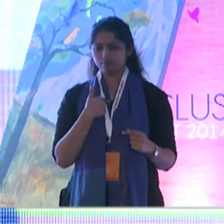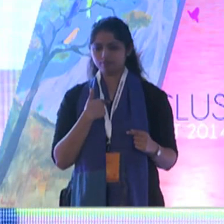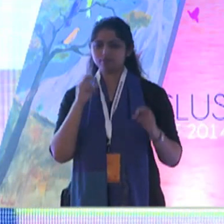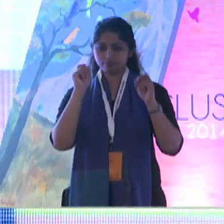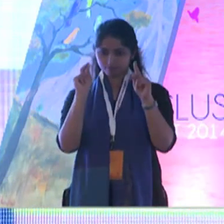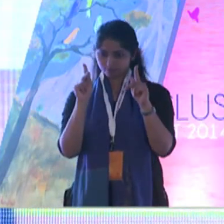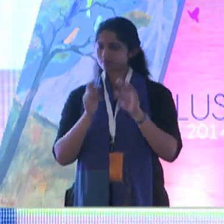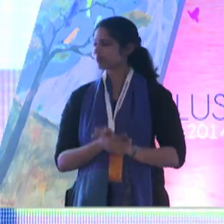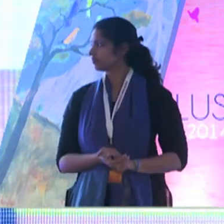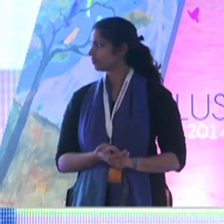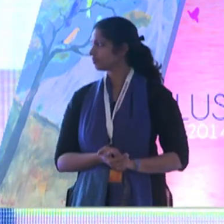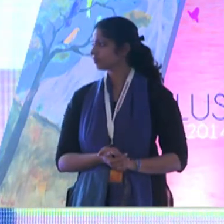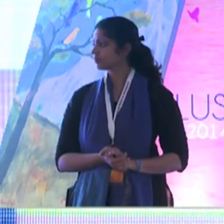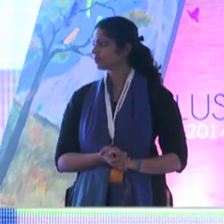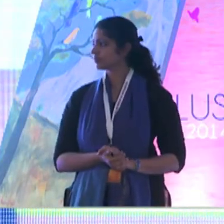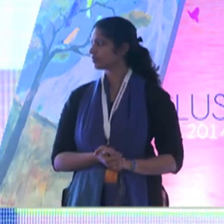And